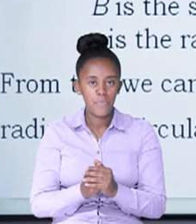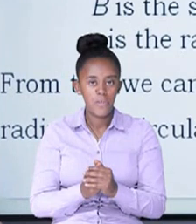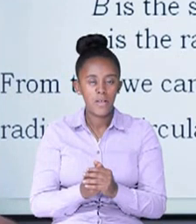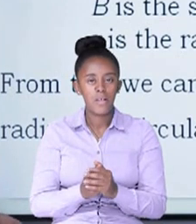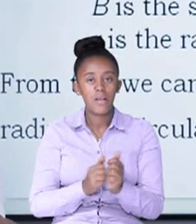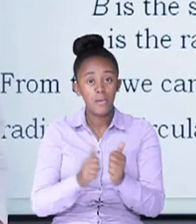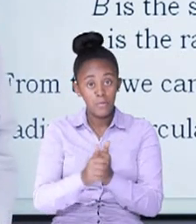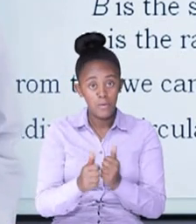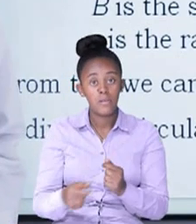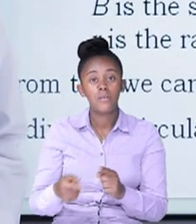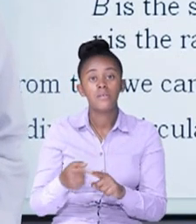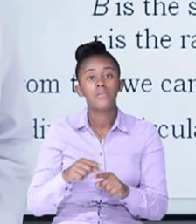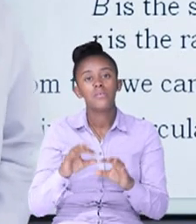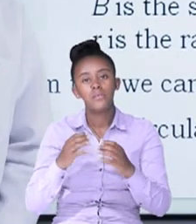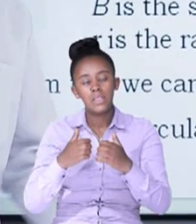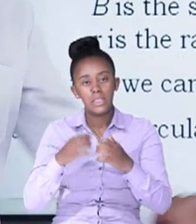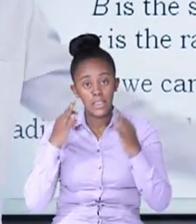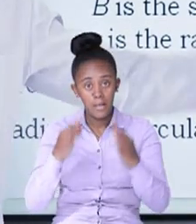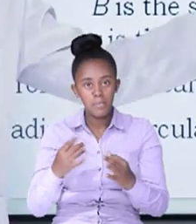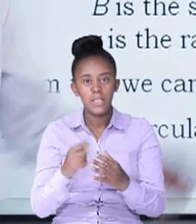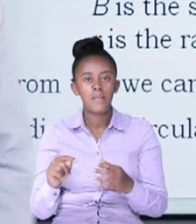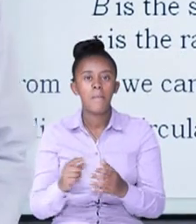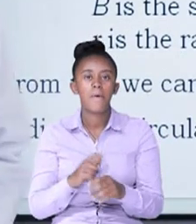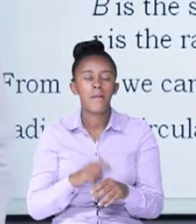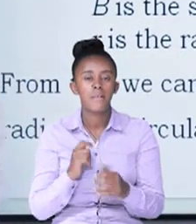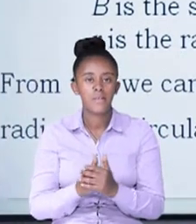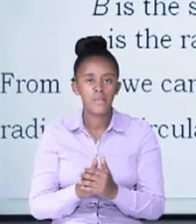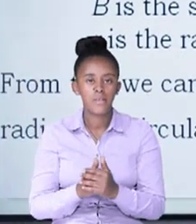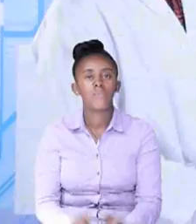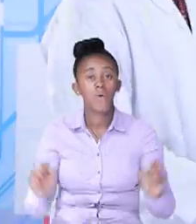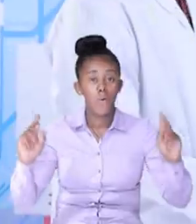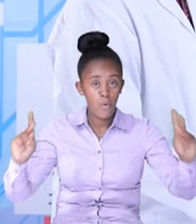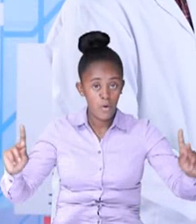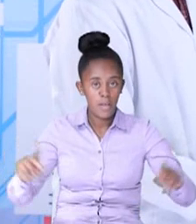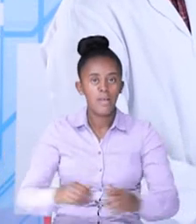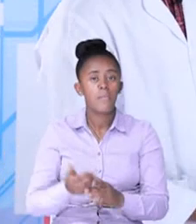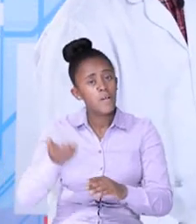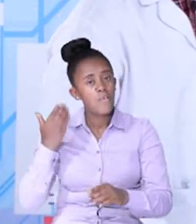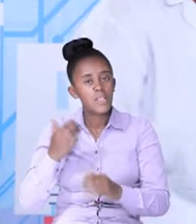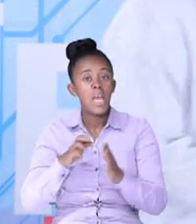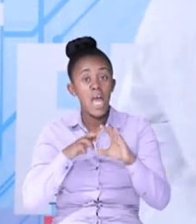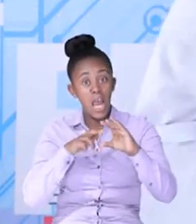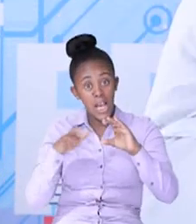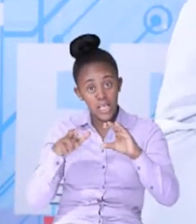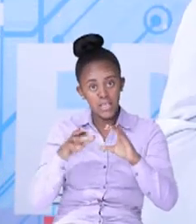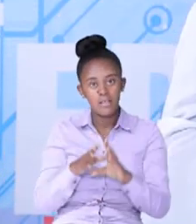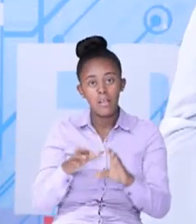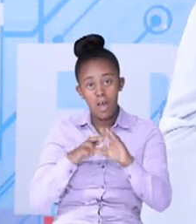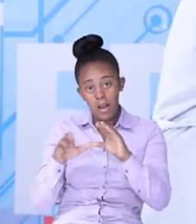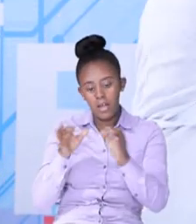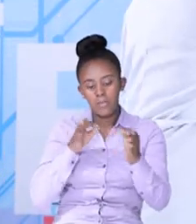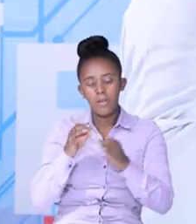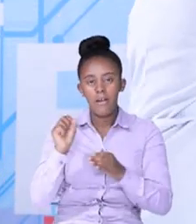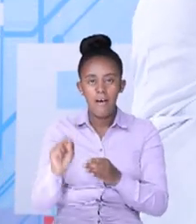v. Let's proceed and try to determine the period. Okay, previously you have found radius